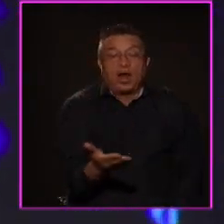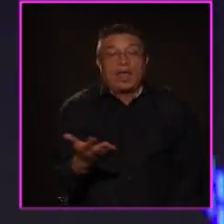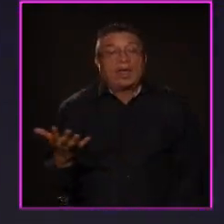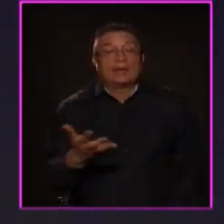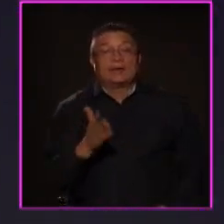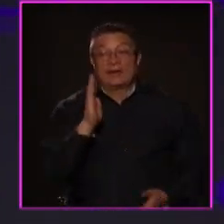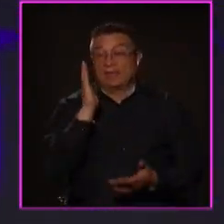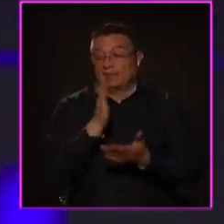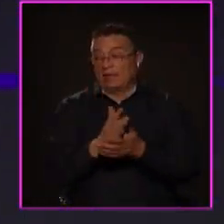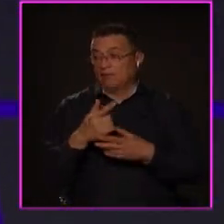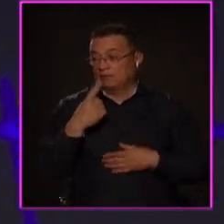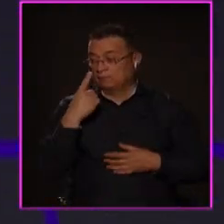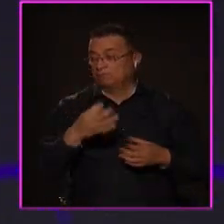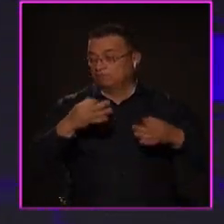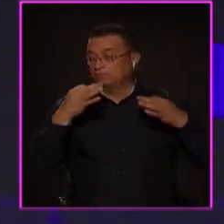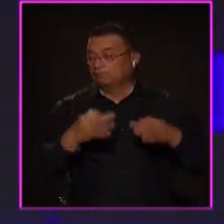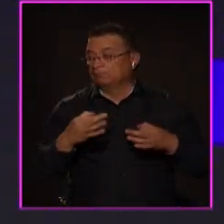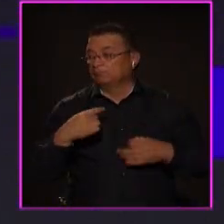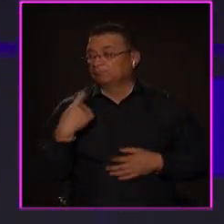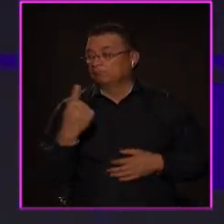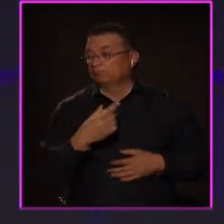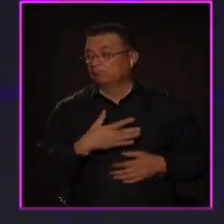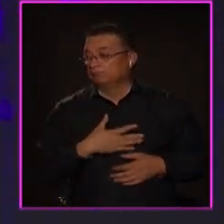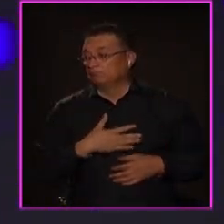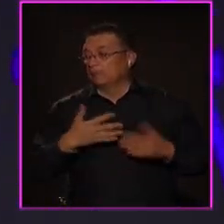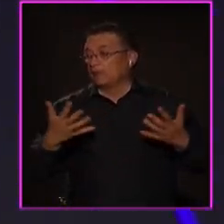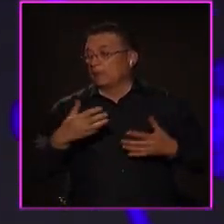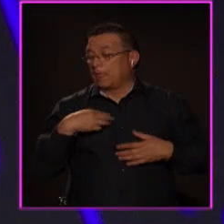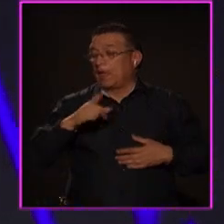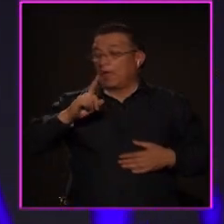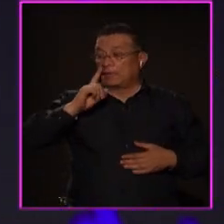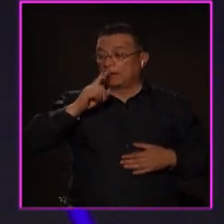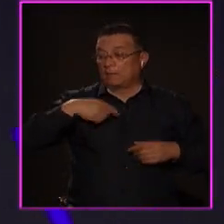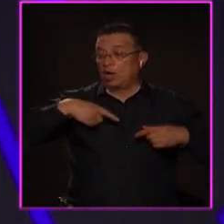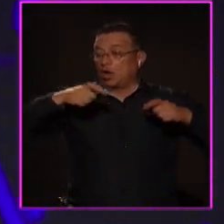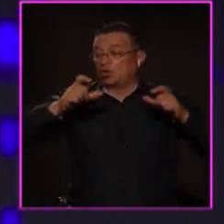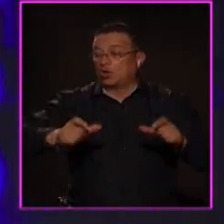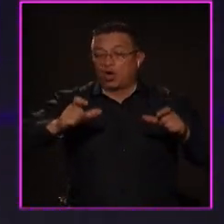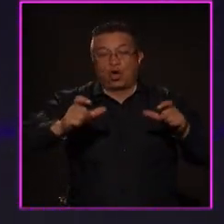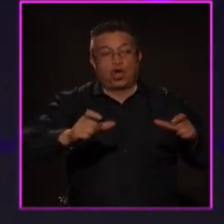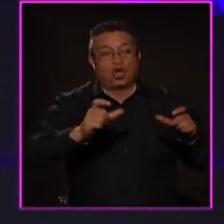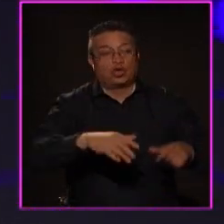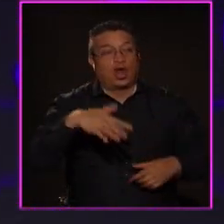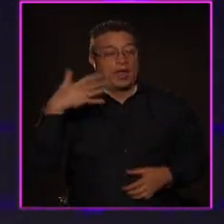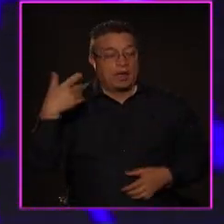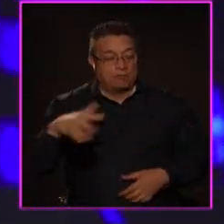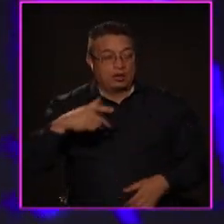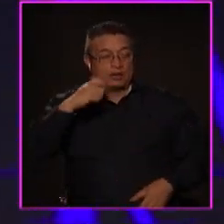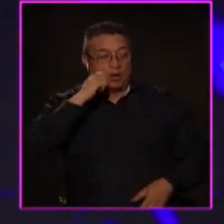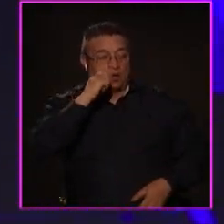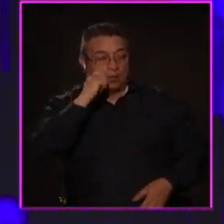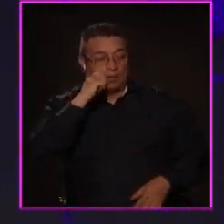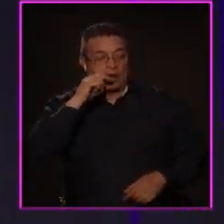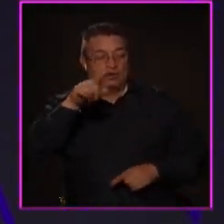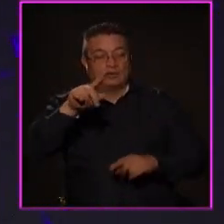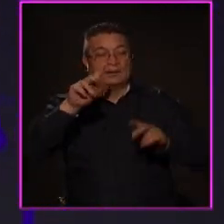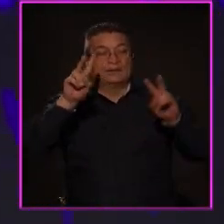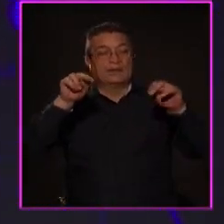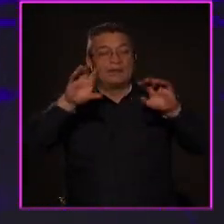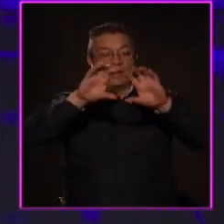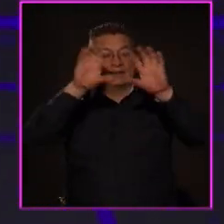can call meaningful human control over AI systems, and this requires new rules,